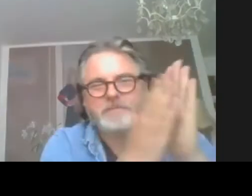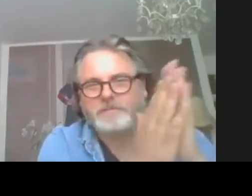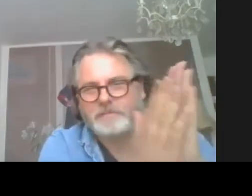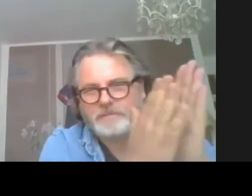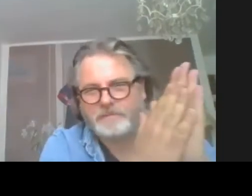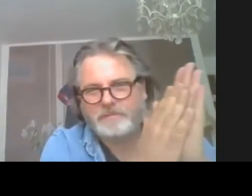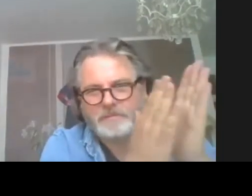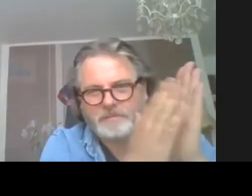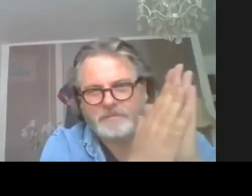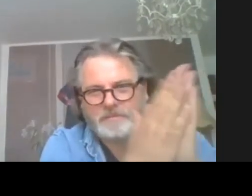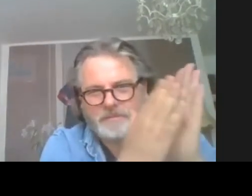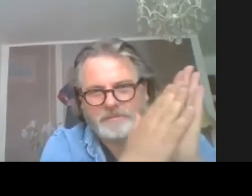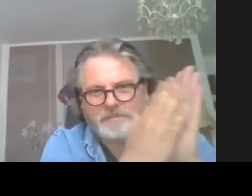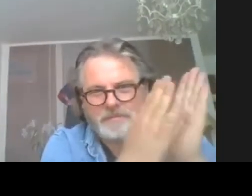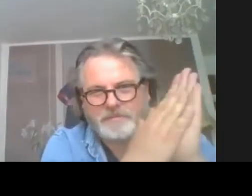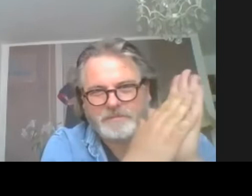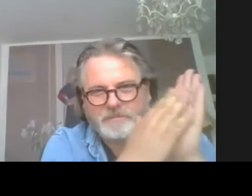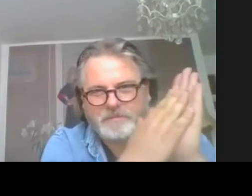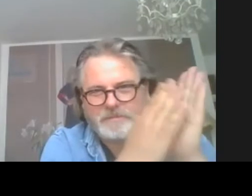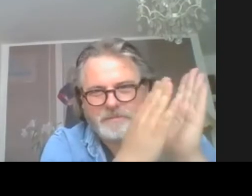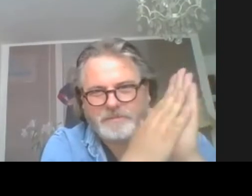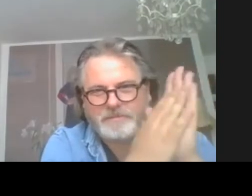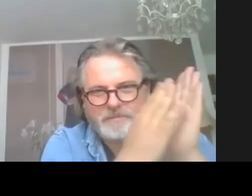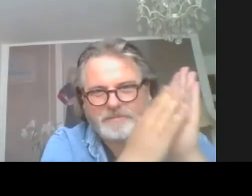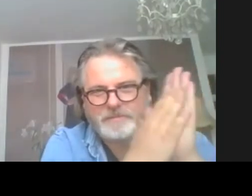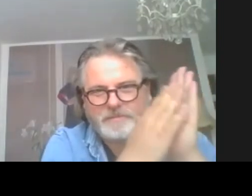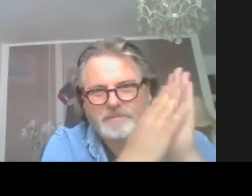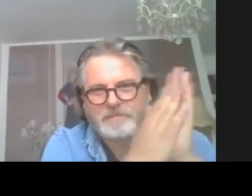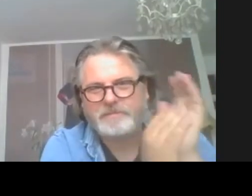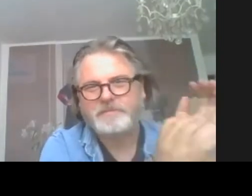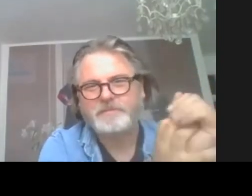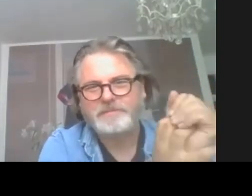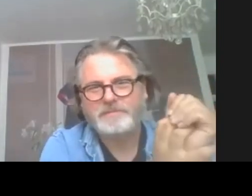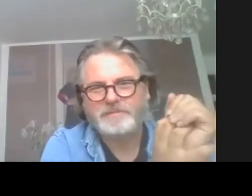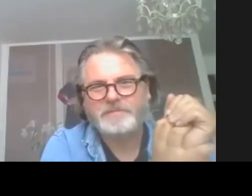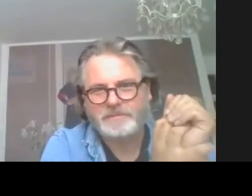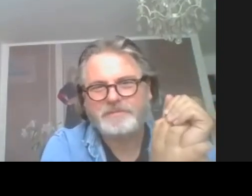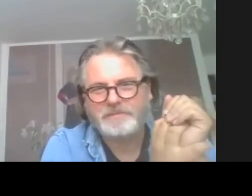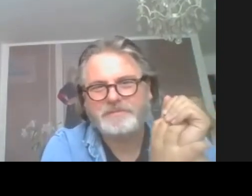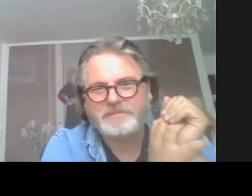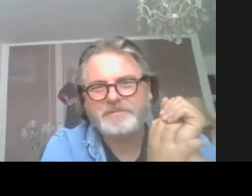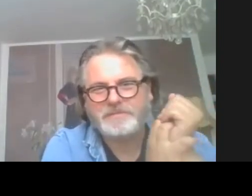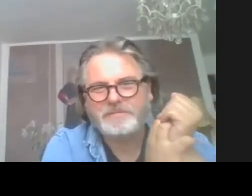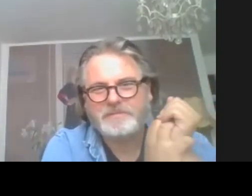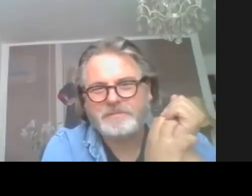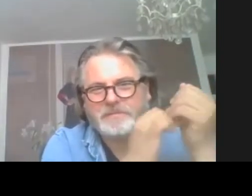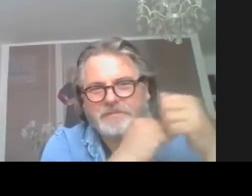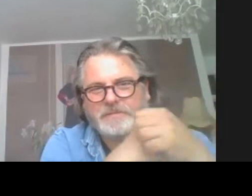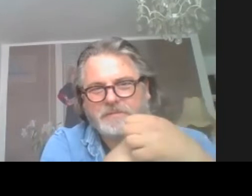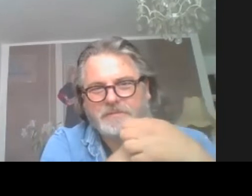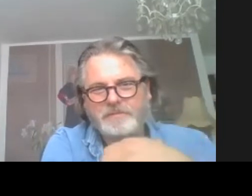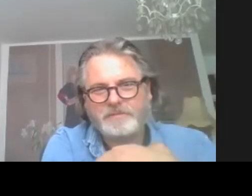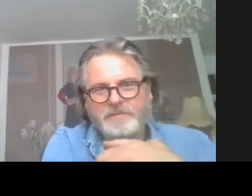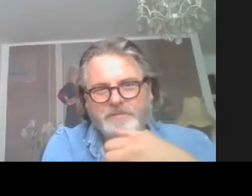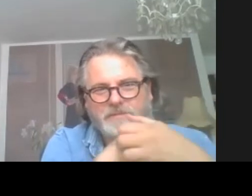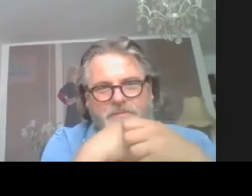presenting for us today. It's been fabulous to have the chance to hear more about the Gerward collection, particularly ahead of the exhibition. It